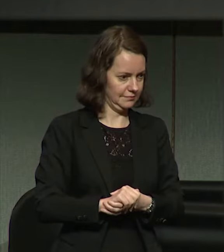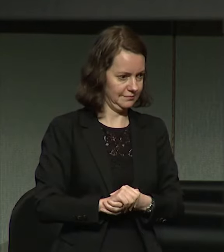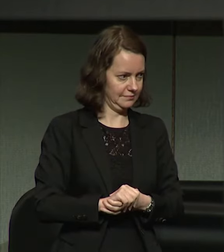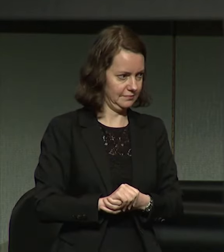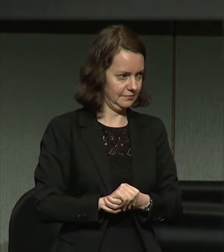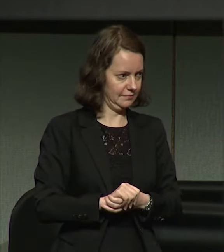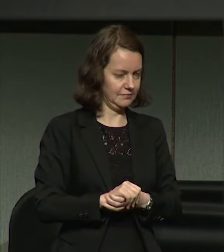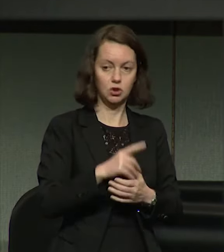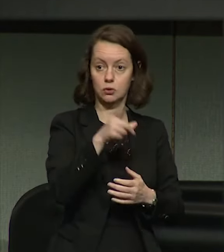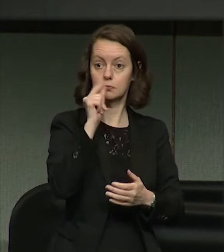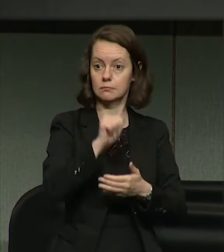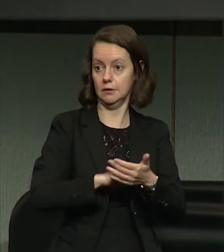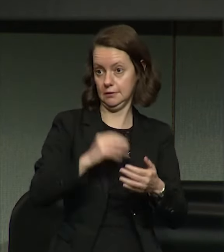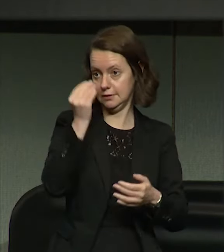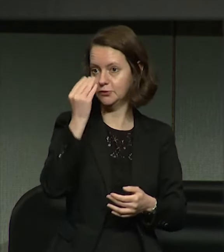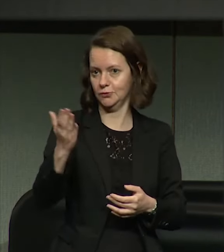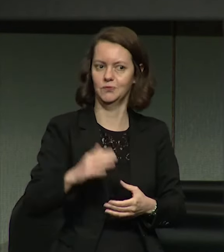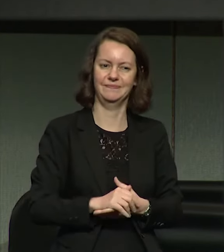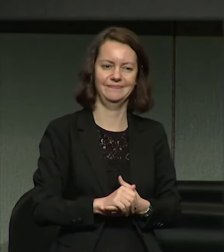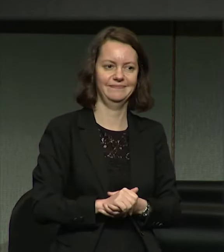good bookstores, I suppose I should.